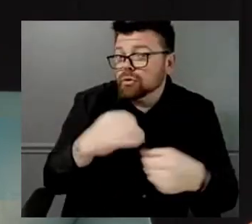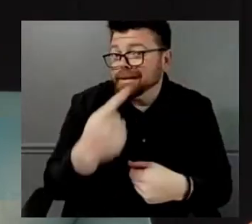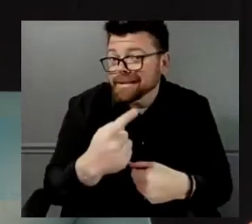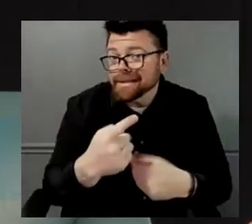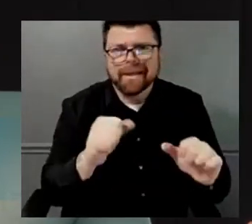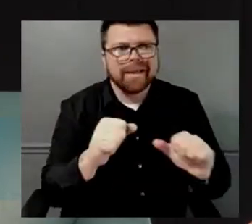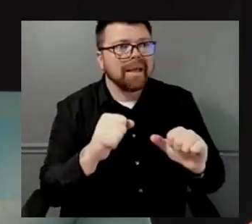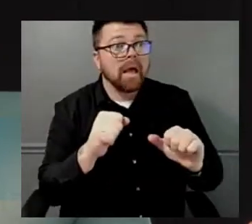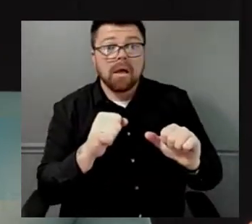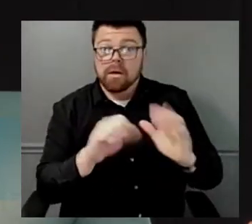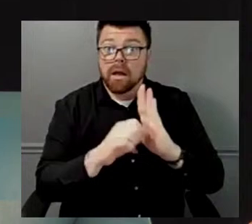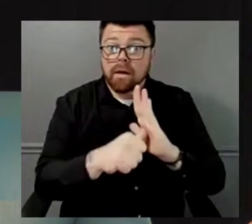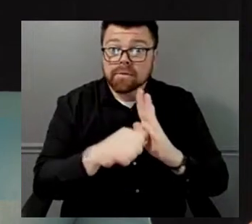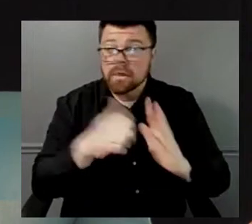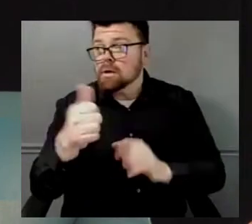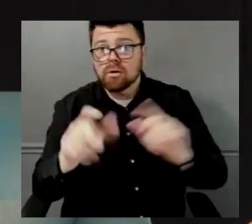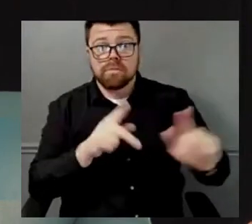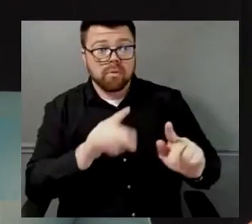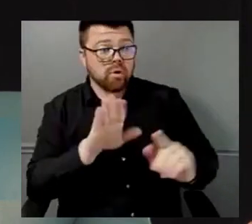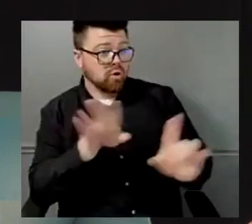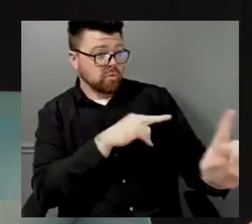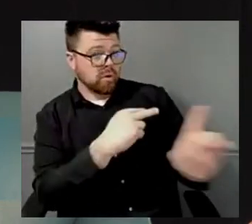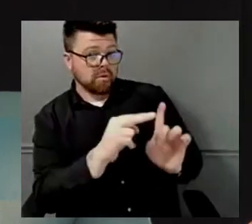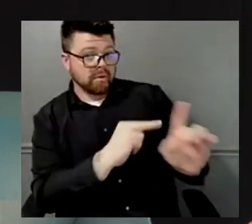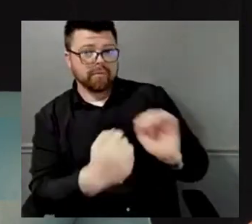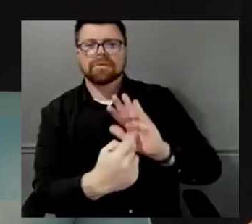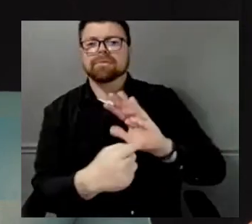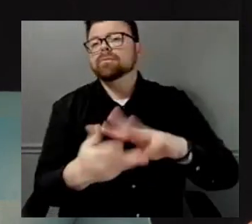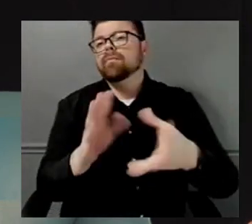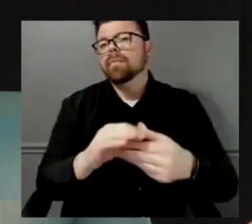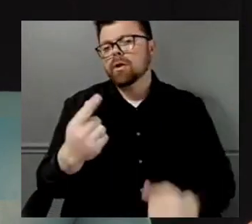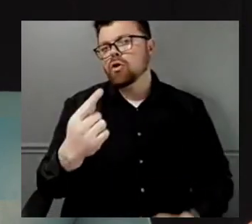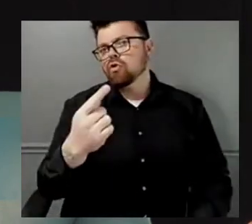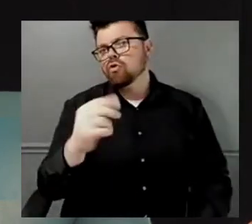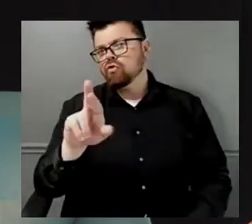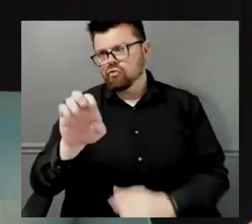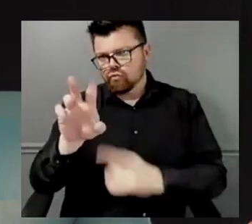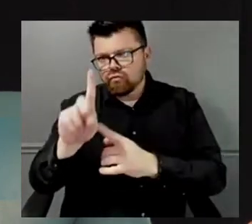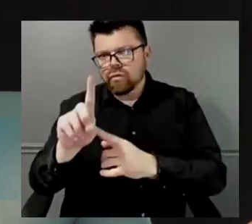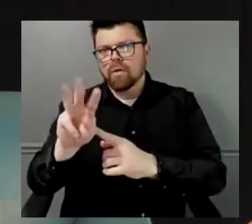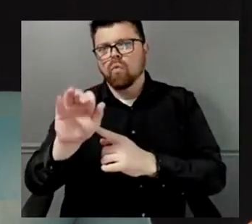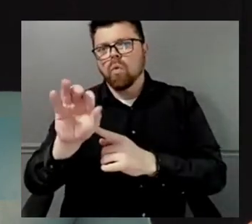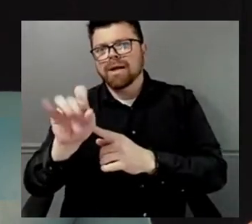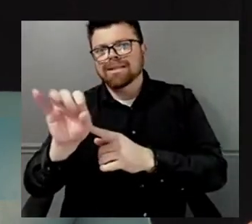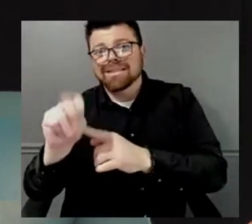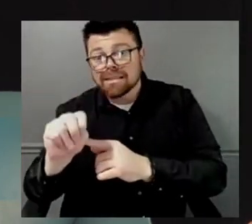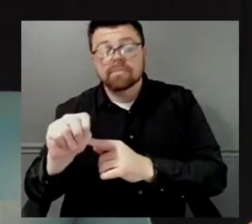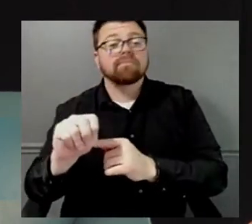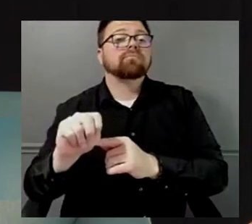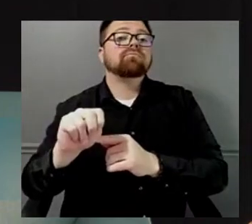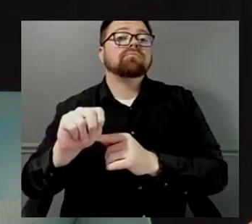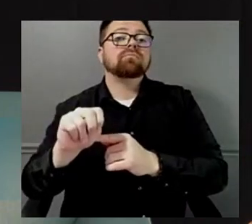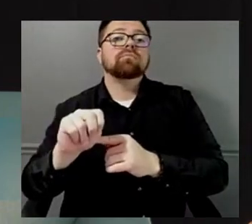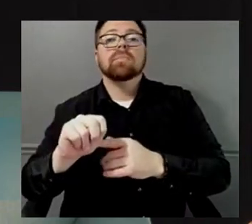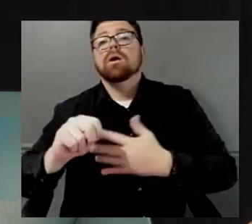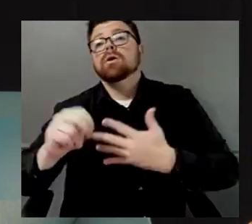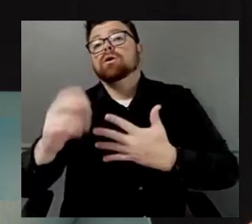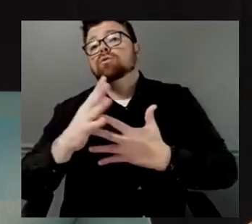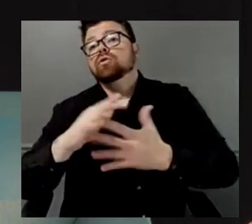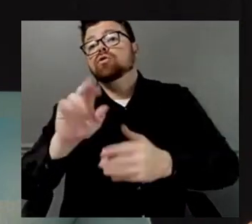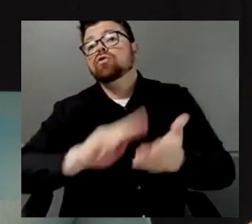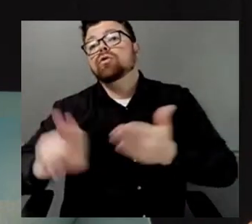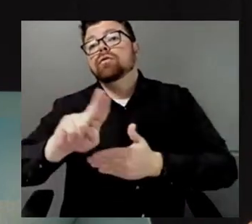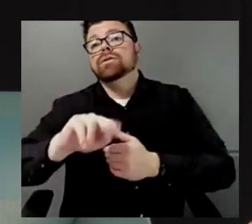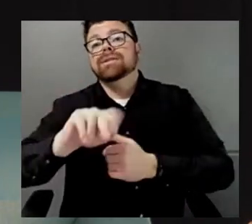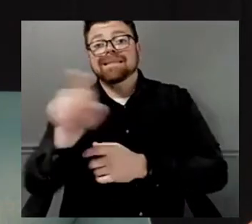that I like to tell, which some of you may know, is the story of Greg Watson, the sophomore at the University of Texas who's responsible for the ratification